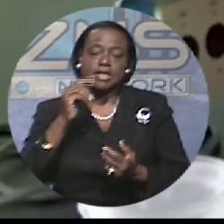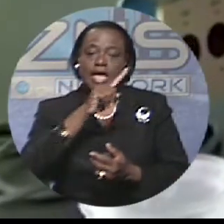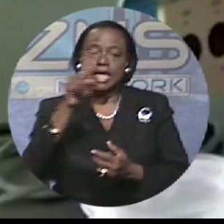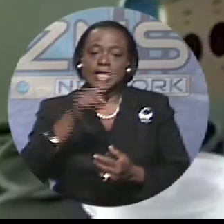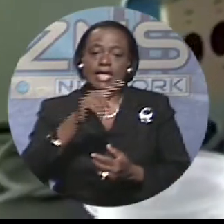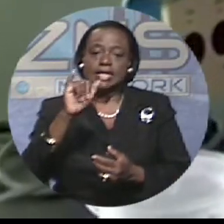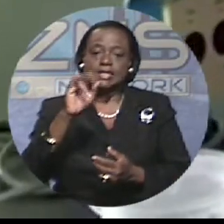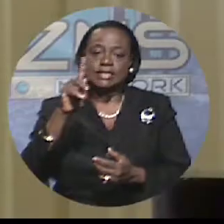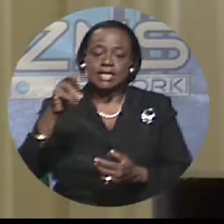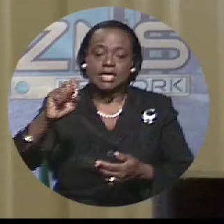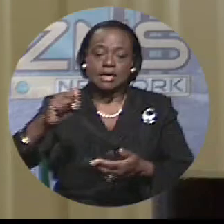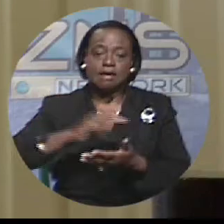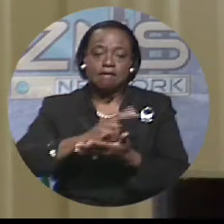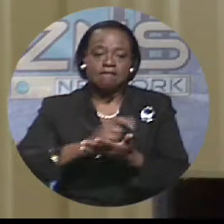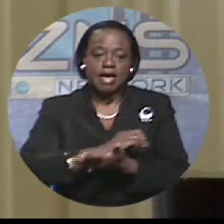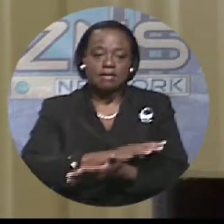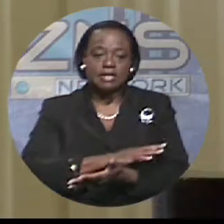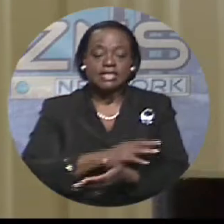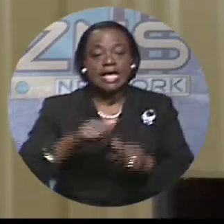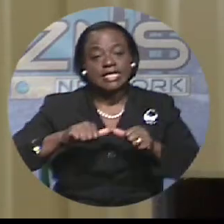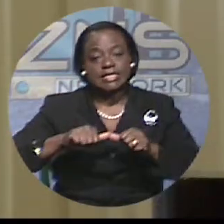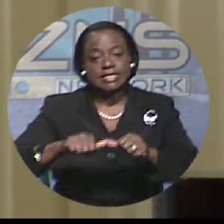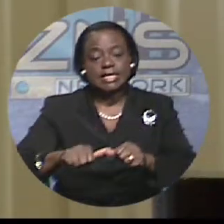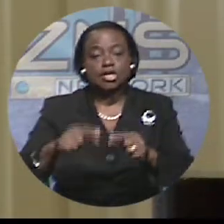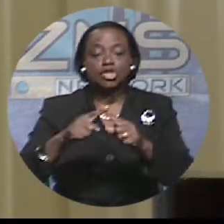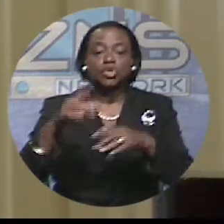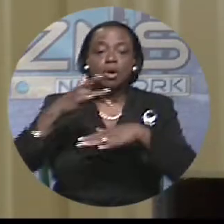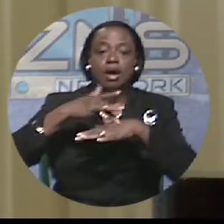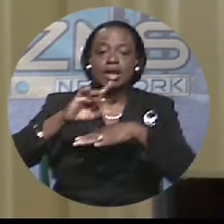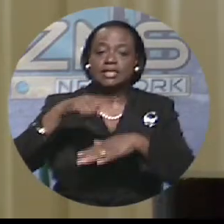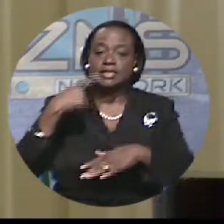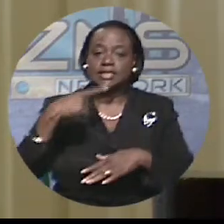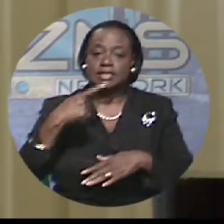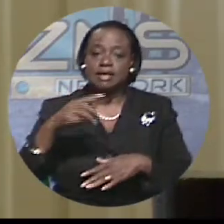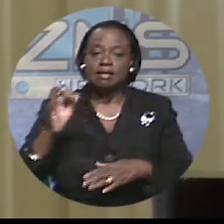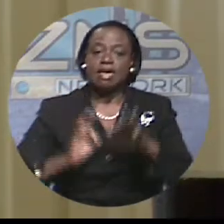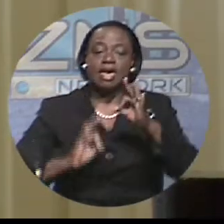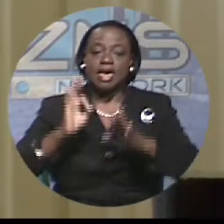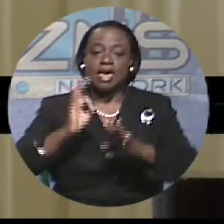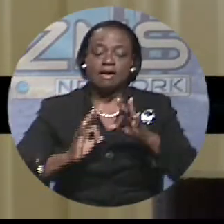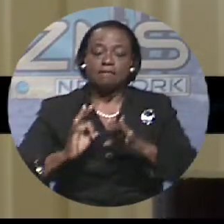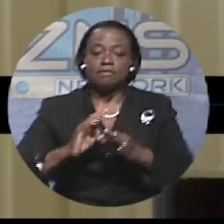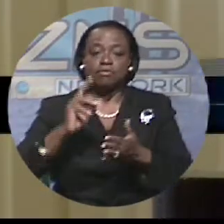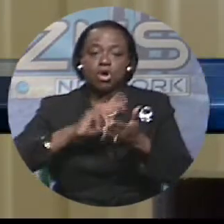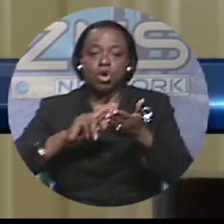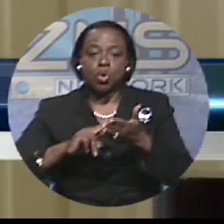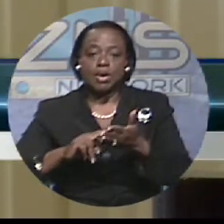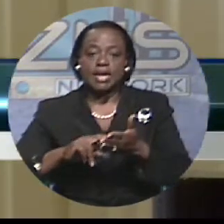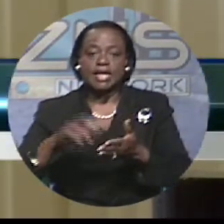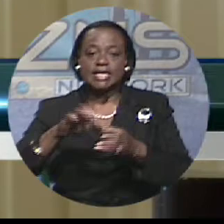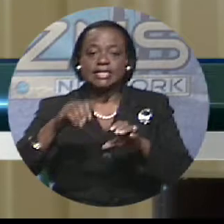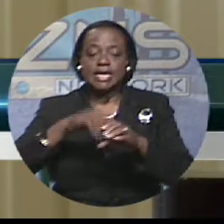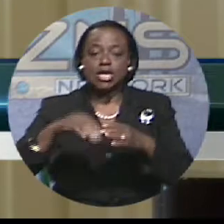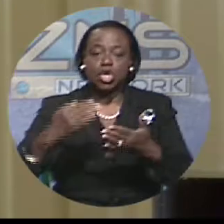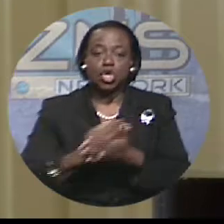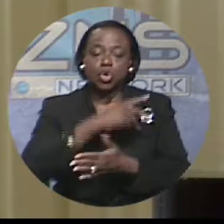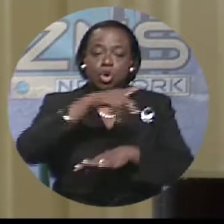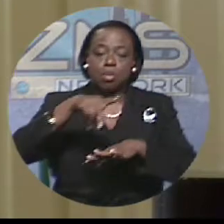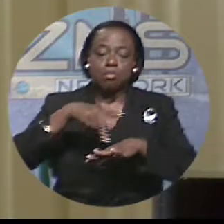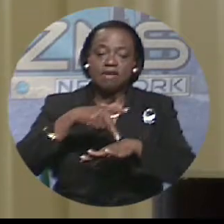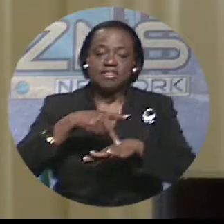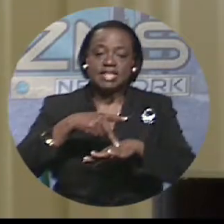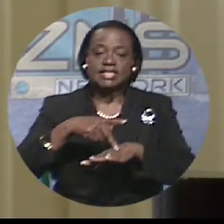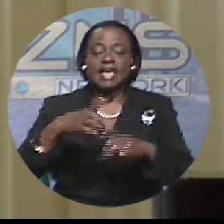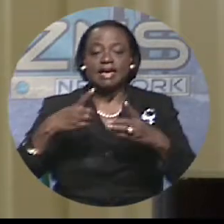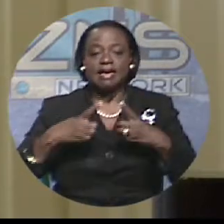our tourism product. It is still too early to tell if the few recorded cases of Zika in New Providence has